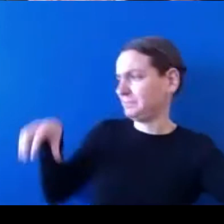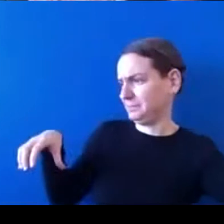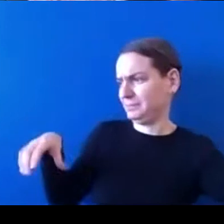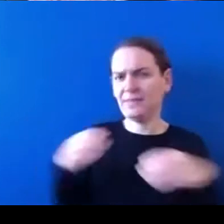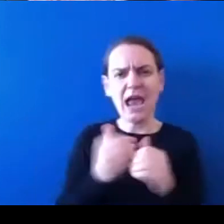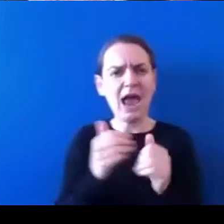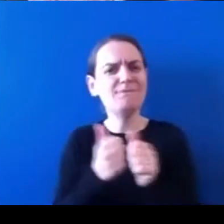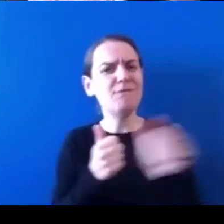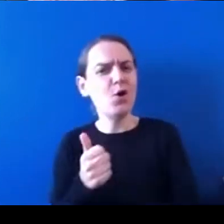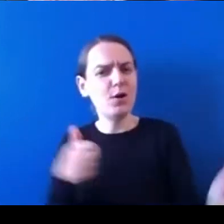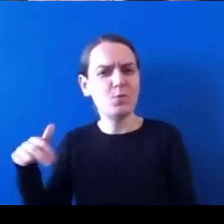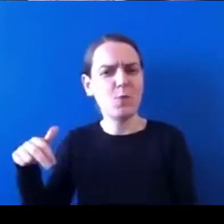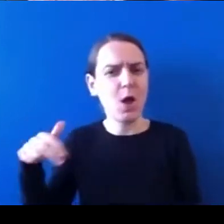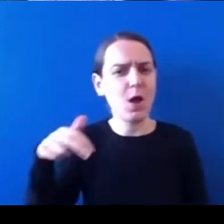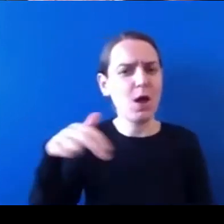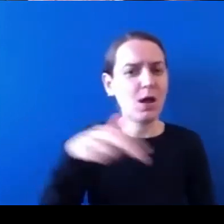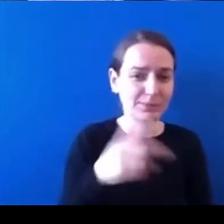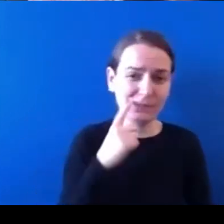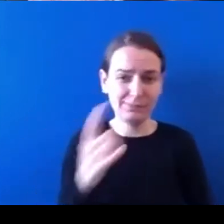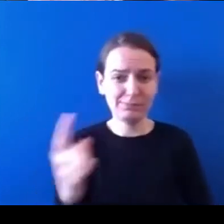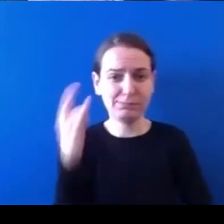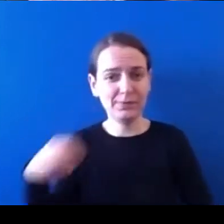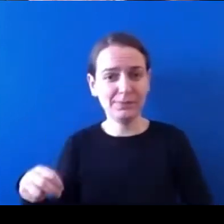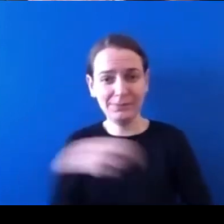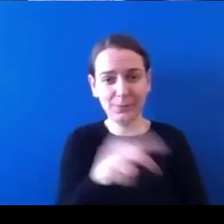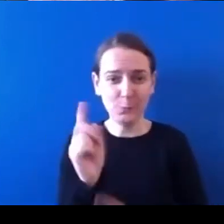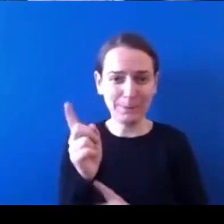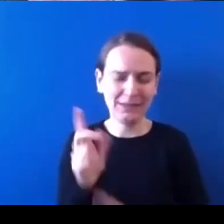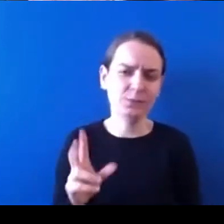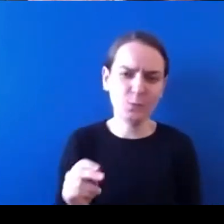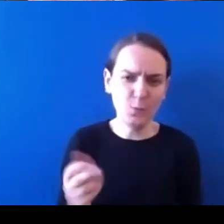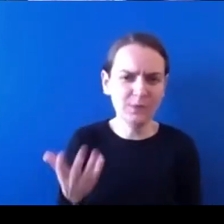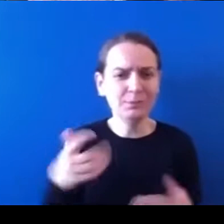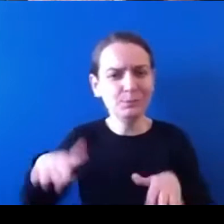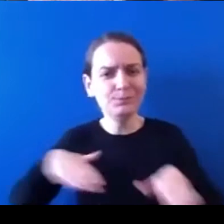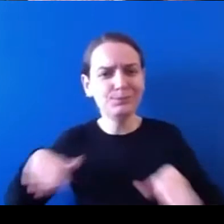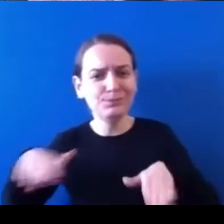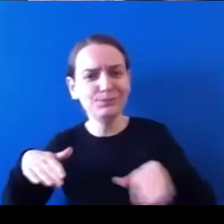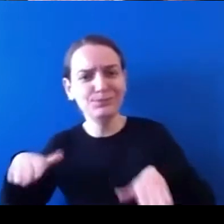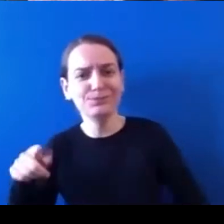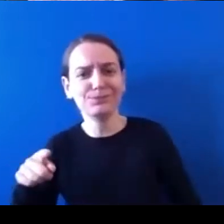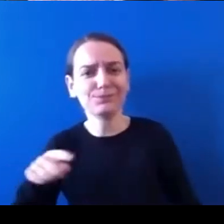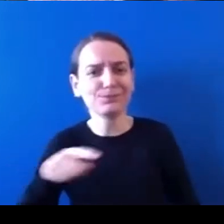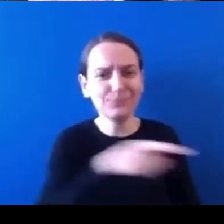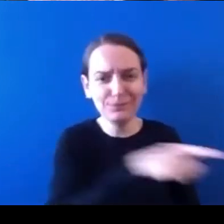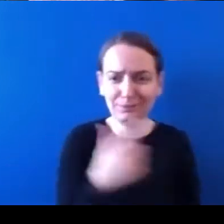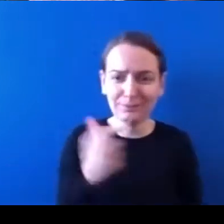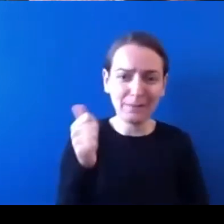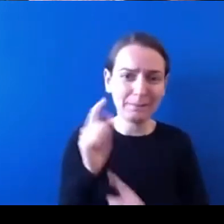is too far away for you to get there on time. Those are different things that you can talk to disability office